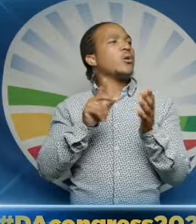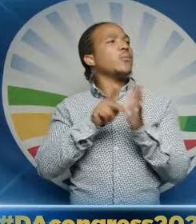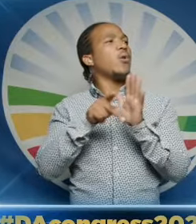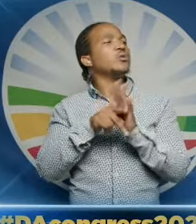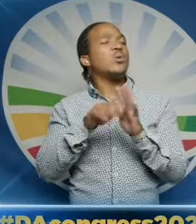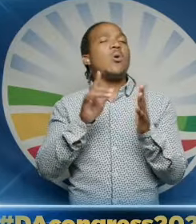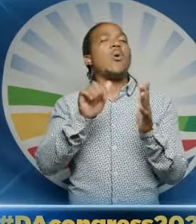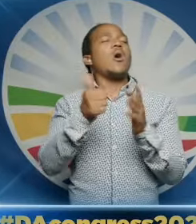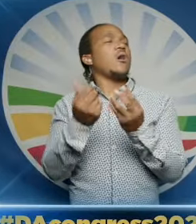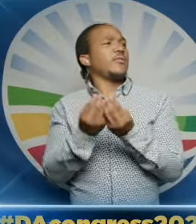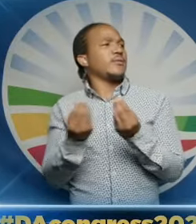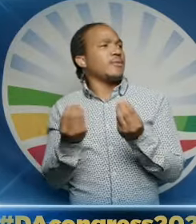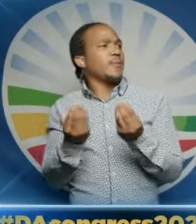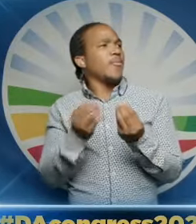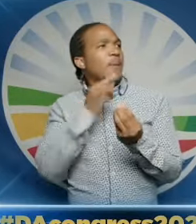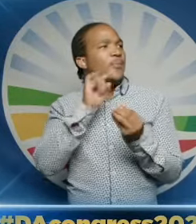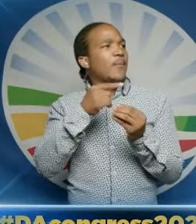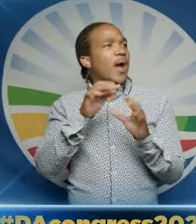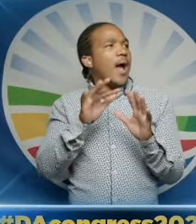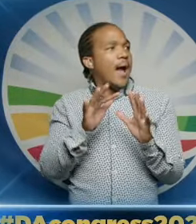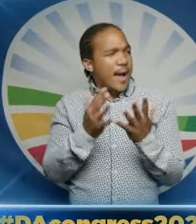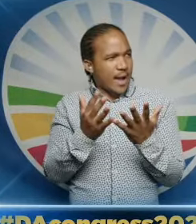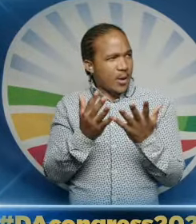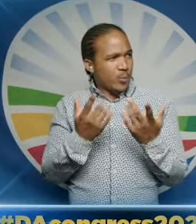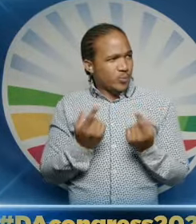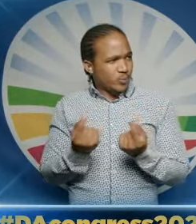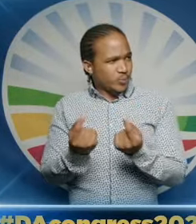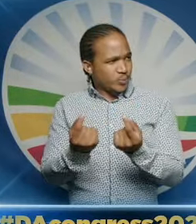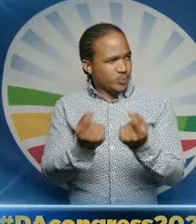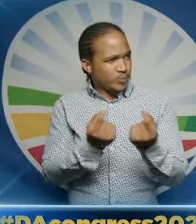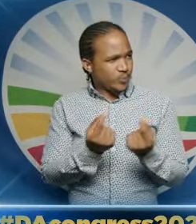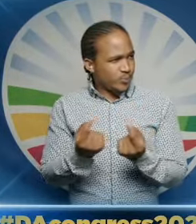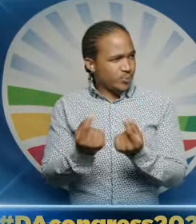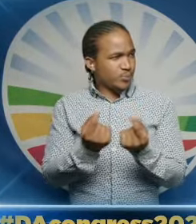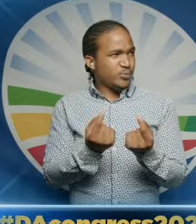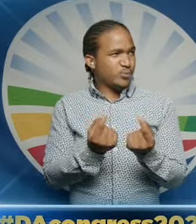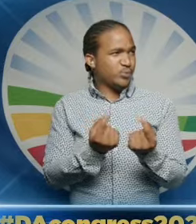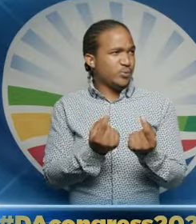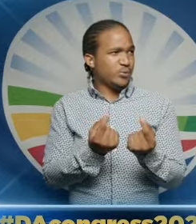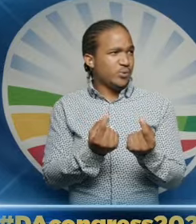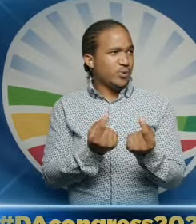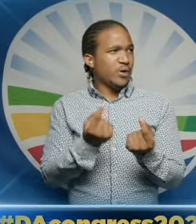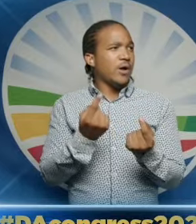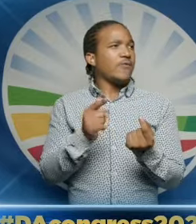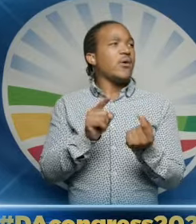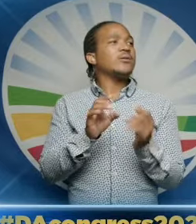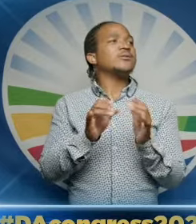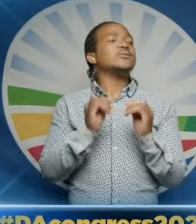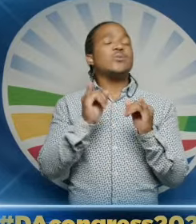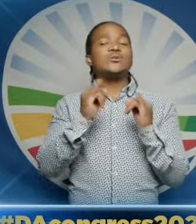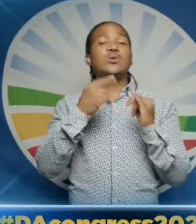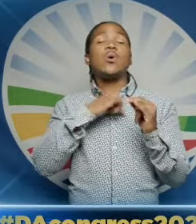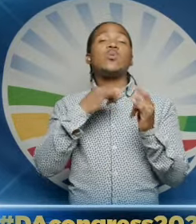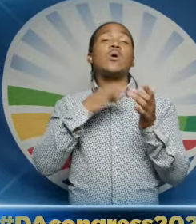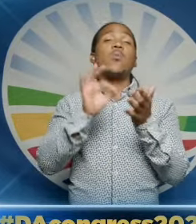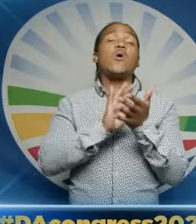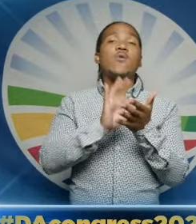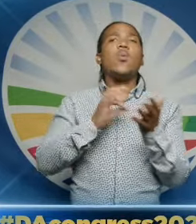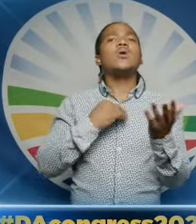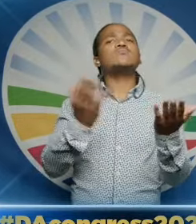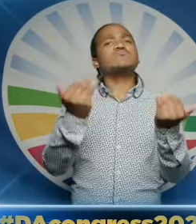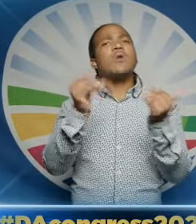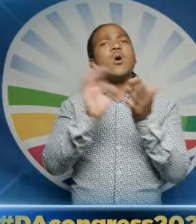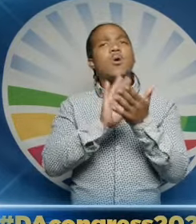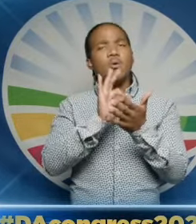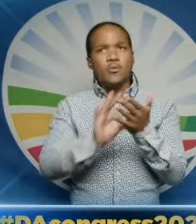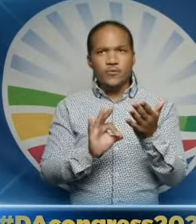implementation of the ANC's policies, about really differentiating ourselves and showing that DA difference. If we are serious about wanting voters to come out and vote for